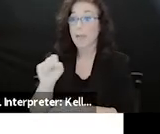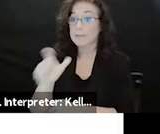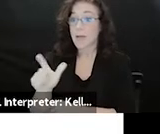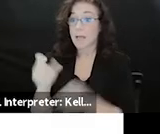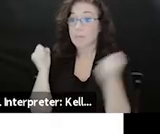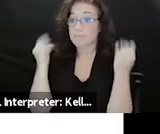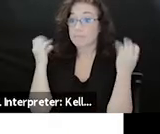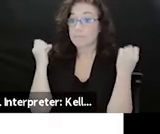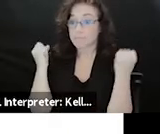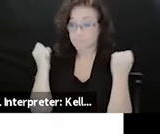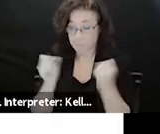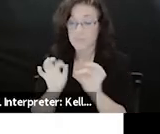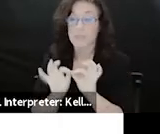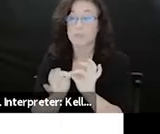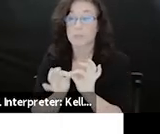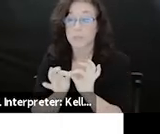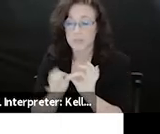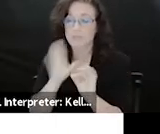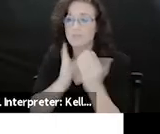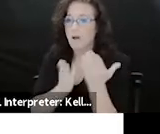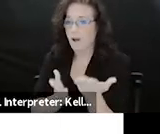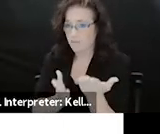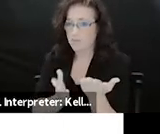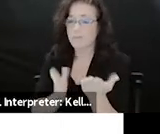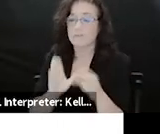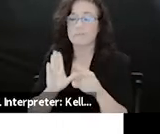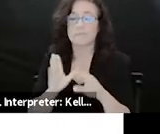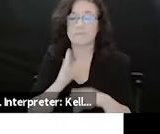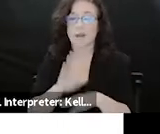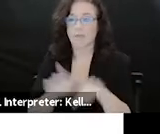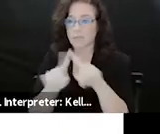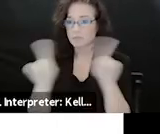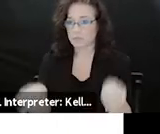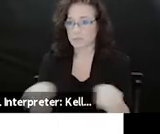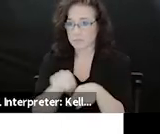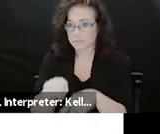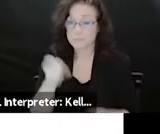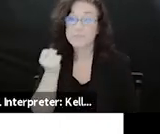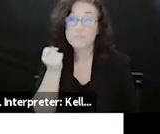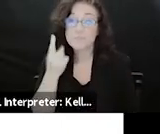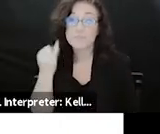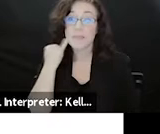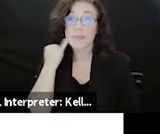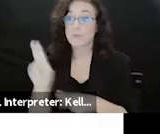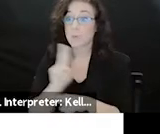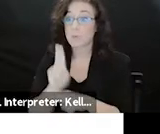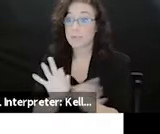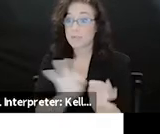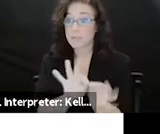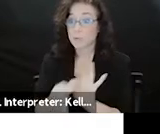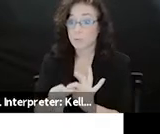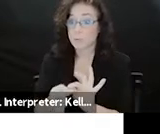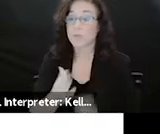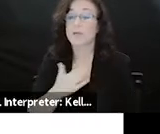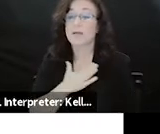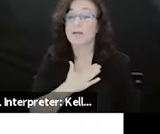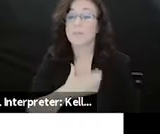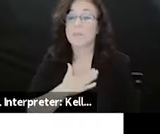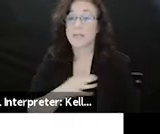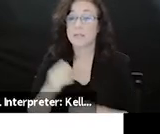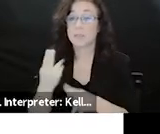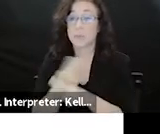asl interpretation for this meeting if you will be using asl interpretation please use the zoom app on your